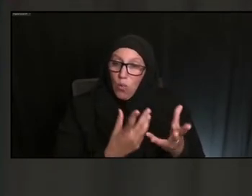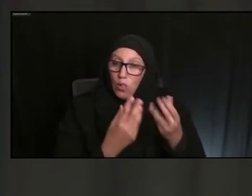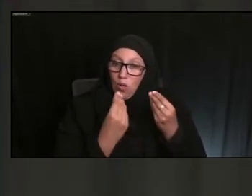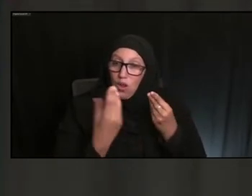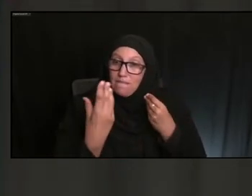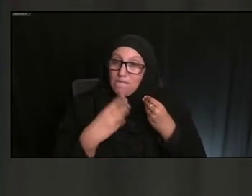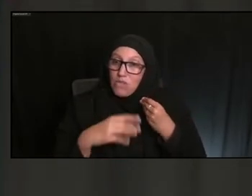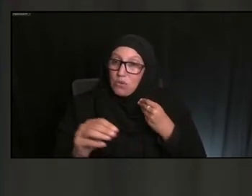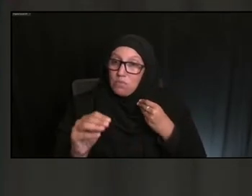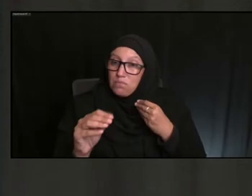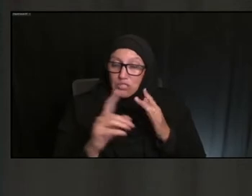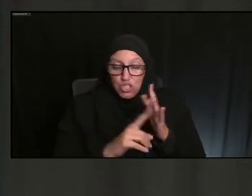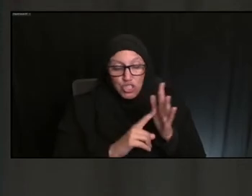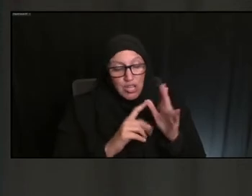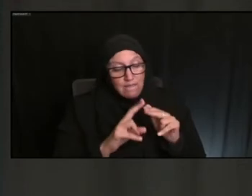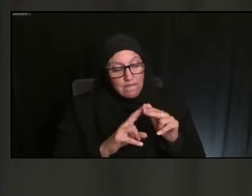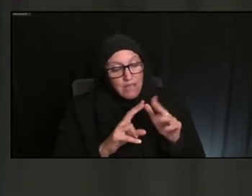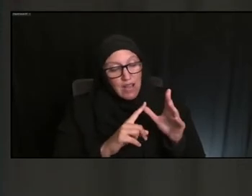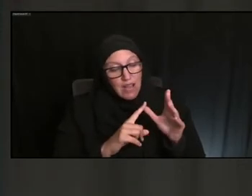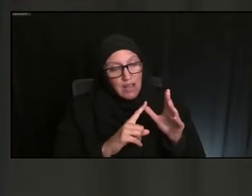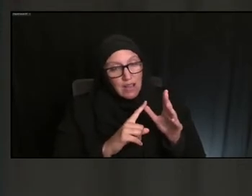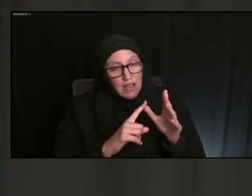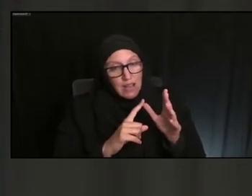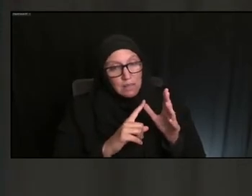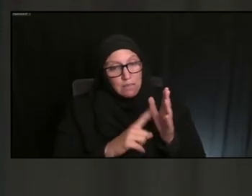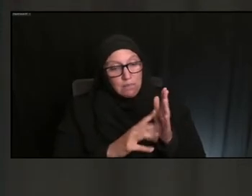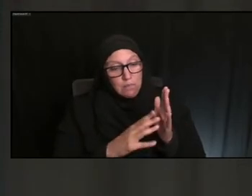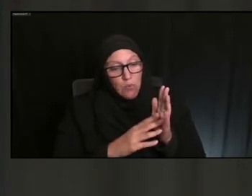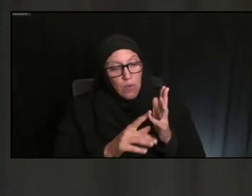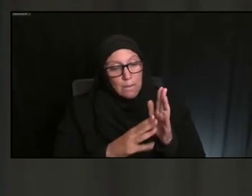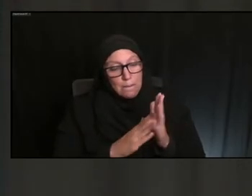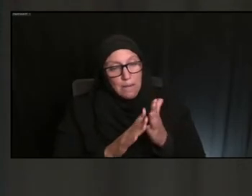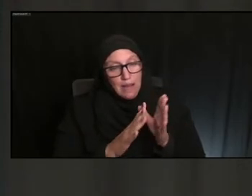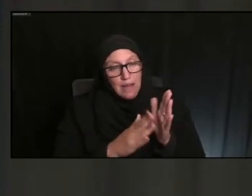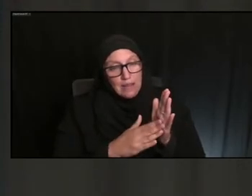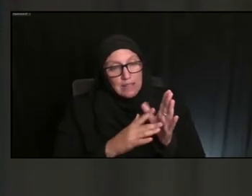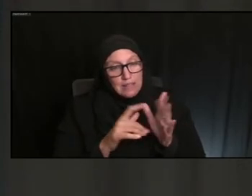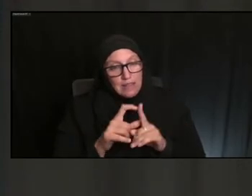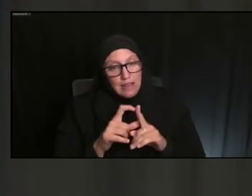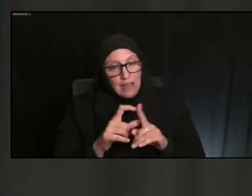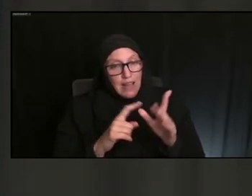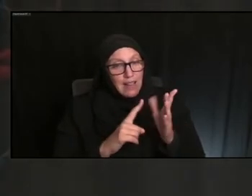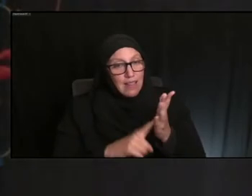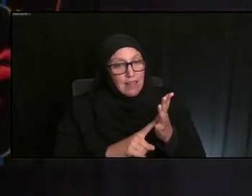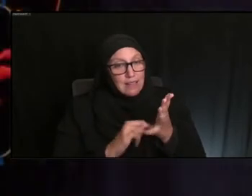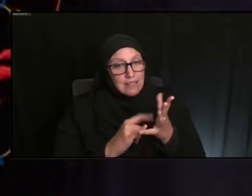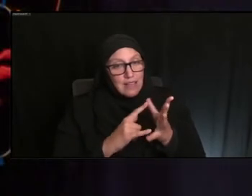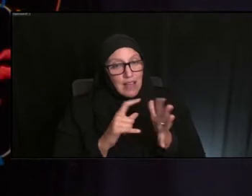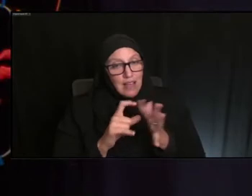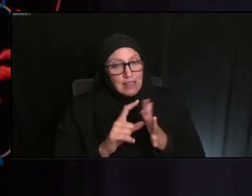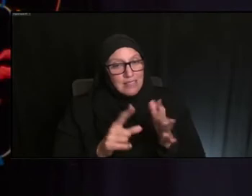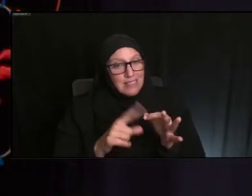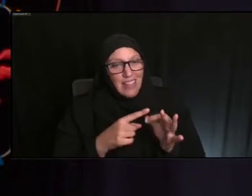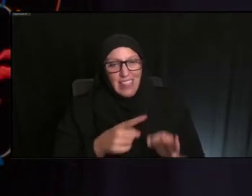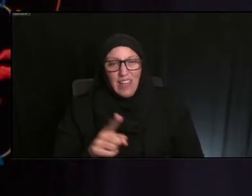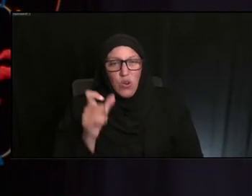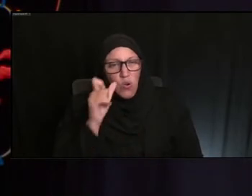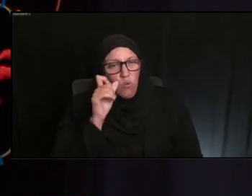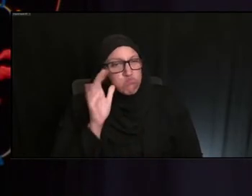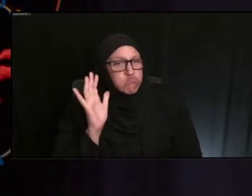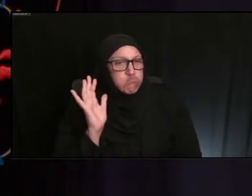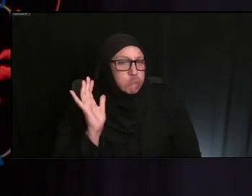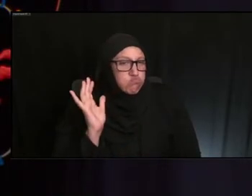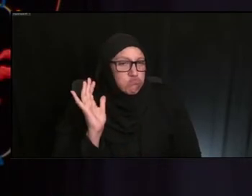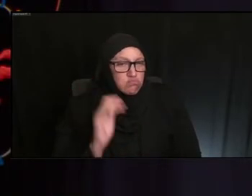ibn Muhammad ibn al-Sadiq. This is a fact. They all know this. And it's not something that if